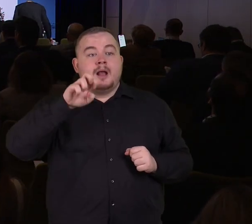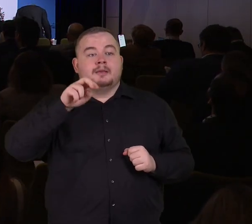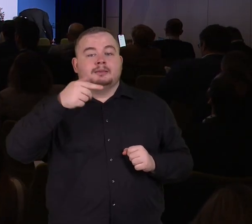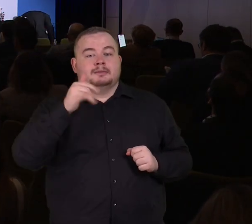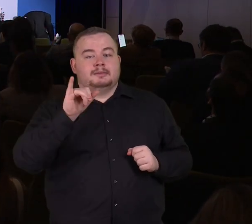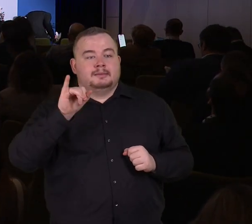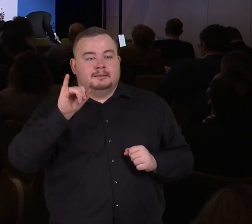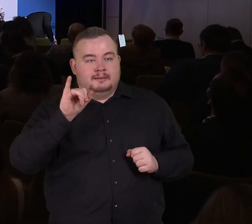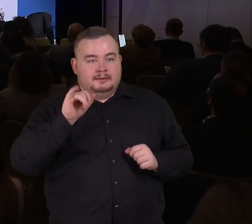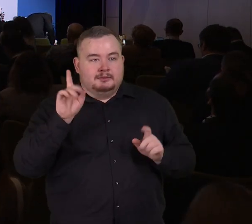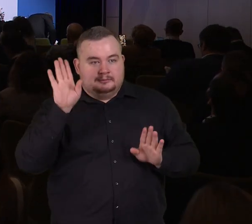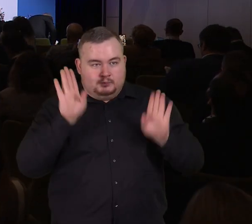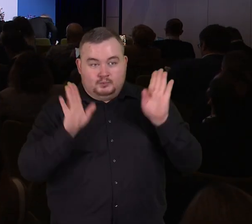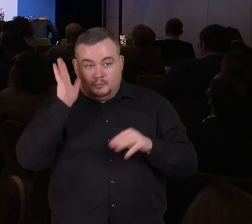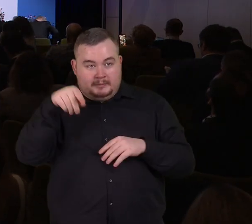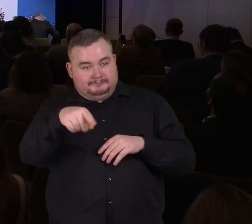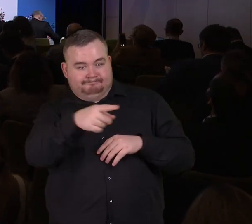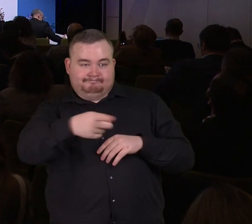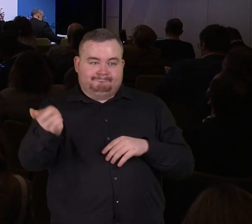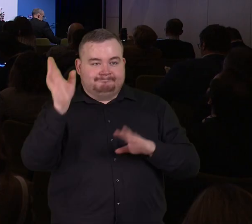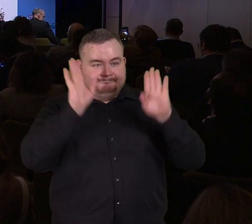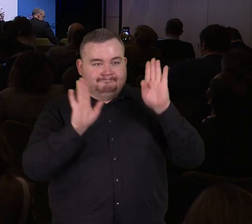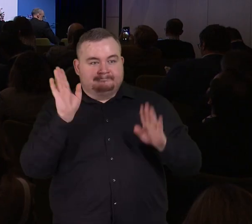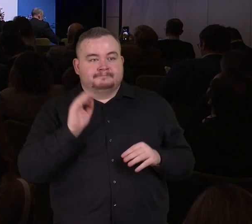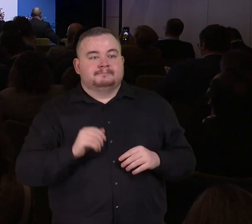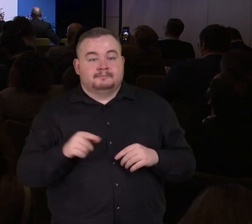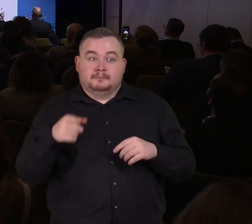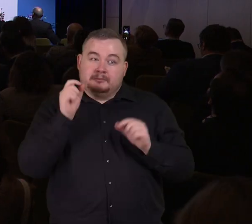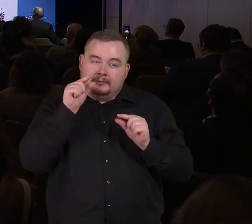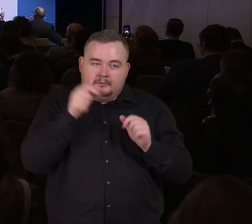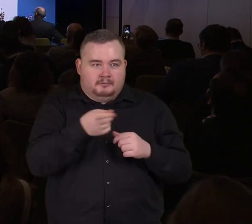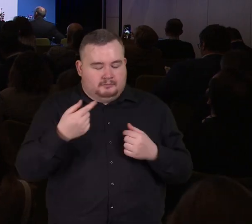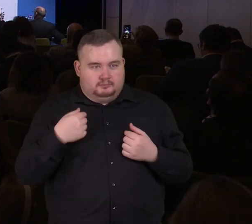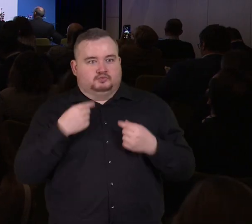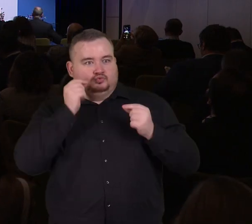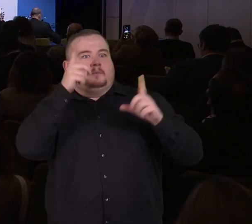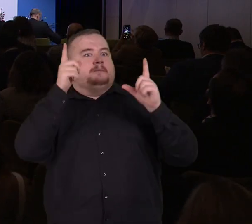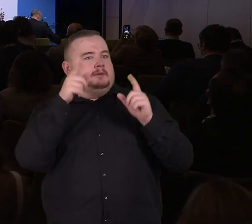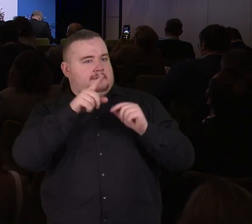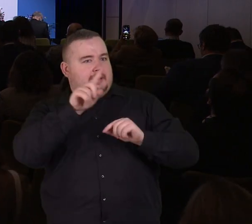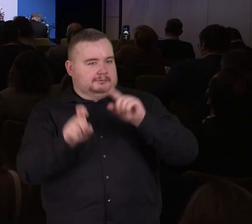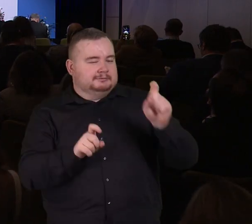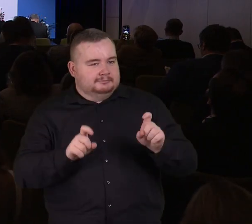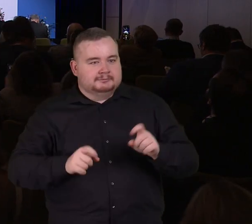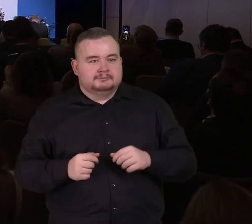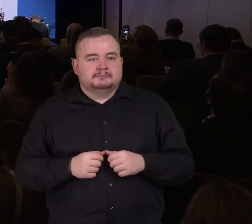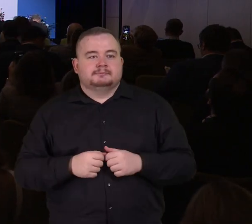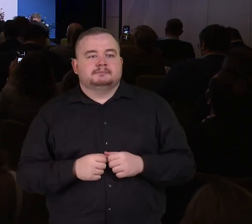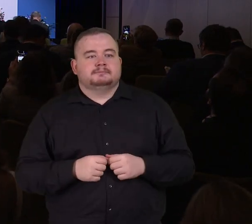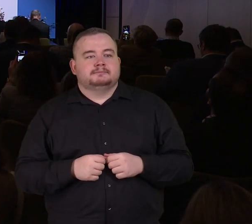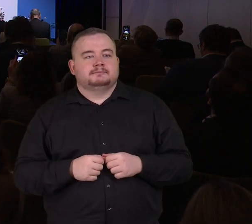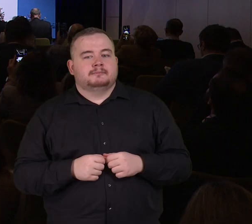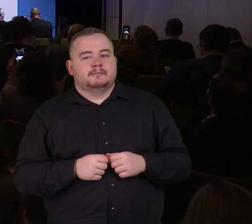unexpected survey for you, but if you are ready, we can go ahead because I believe you already